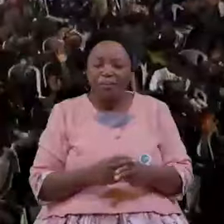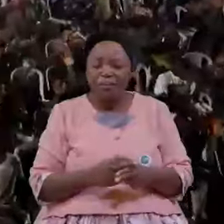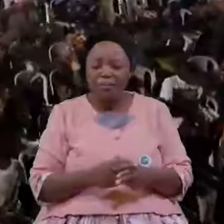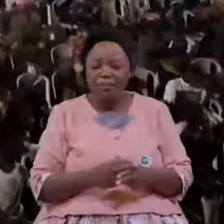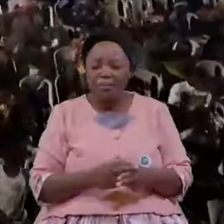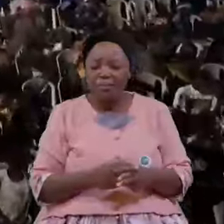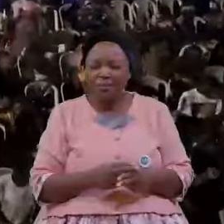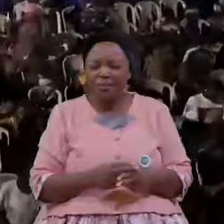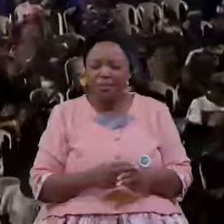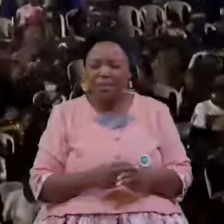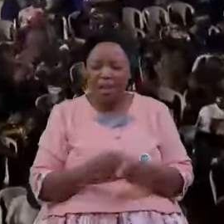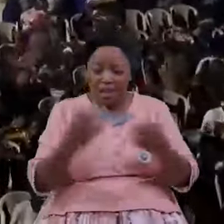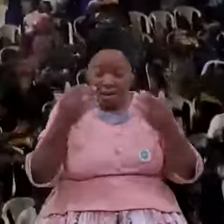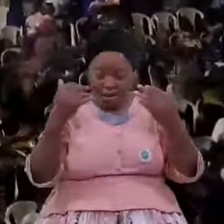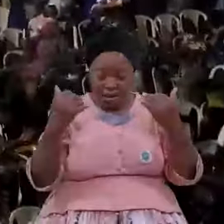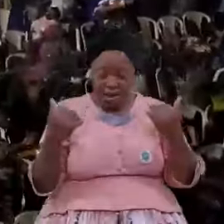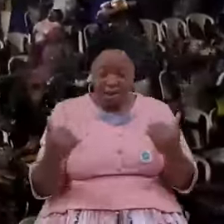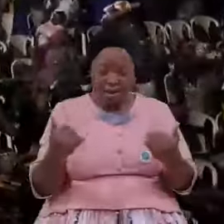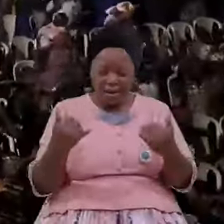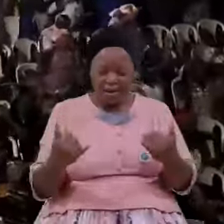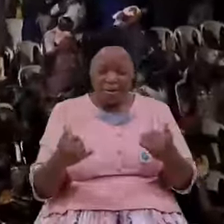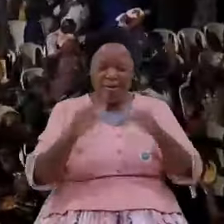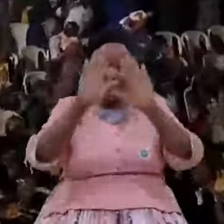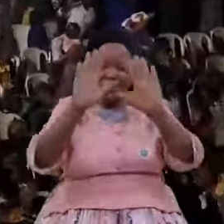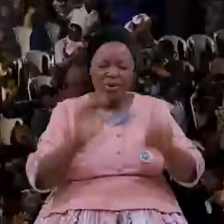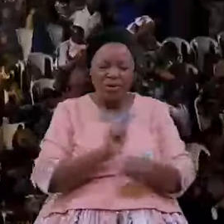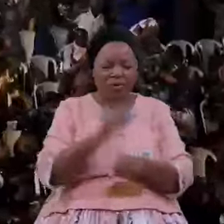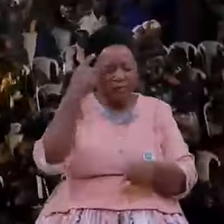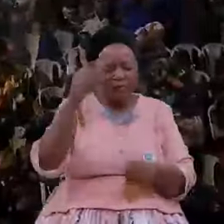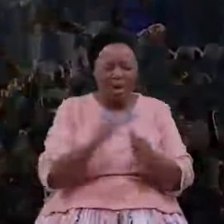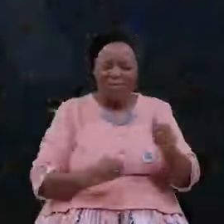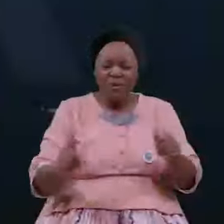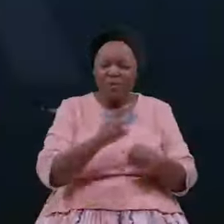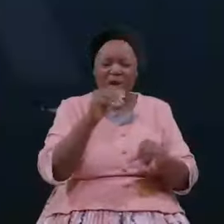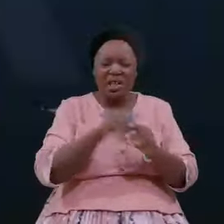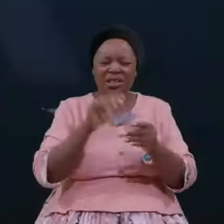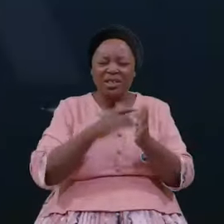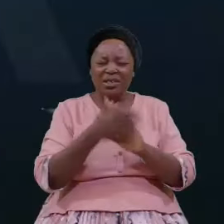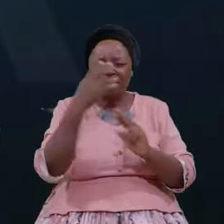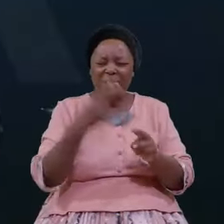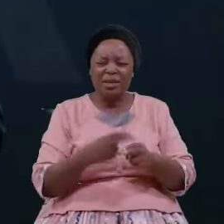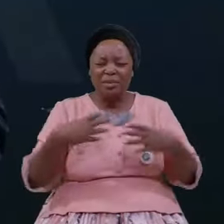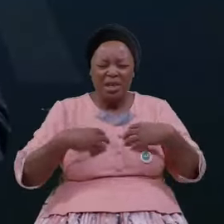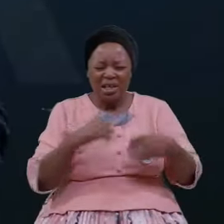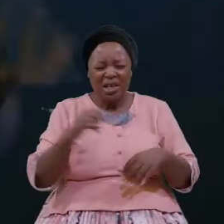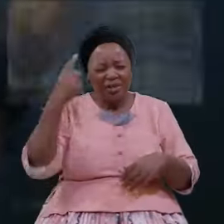Right now, miracle for everyone. Healing for